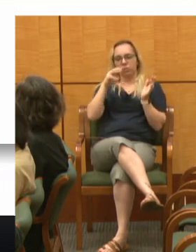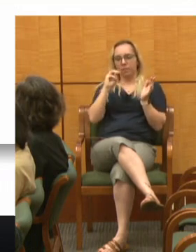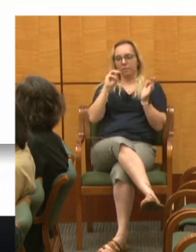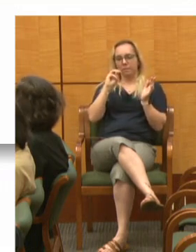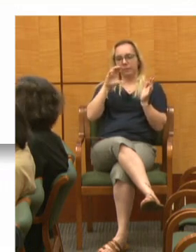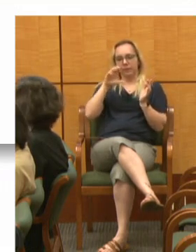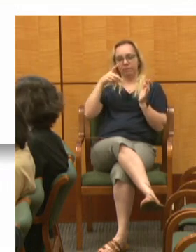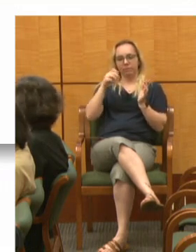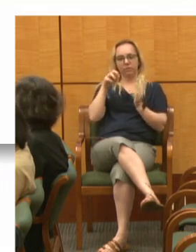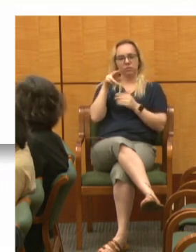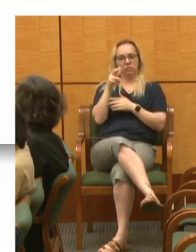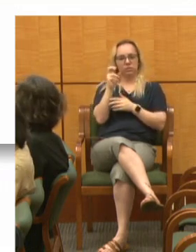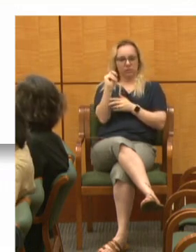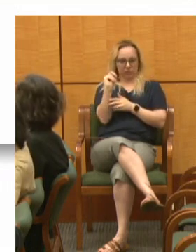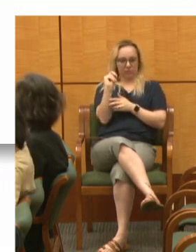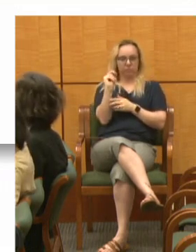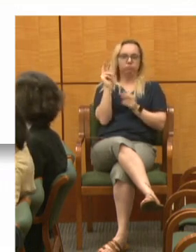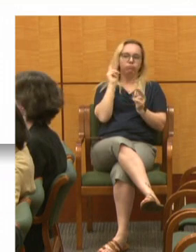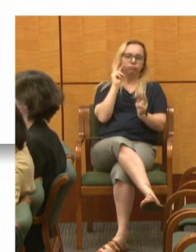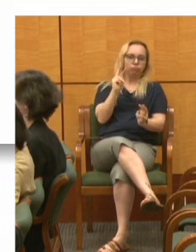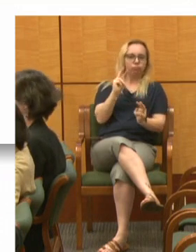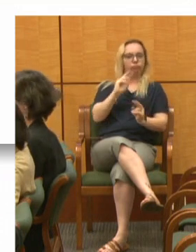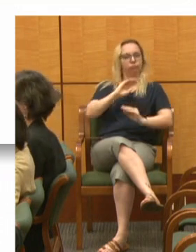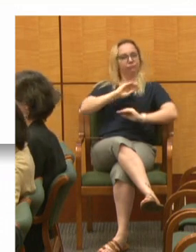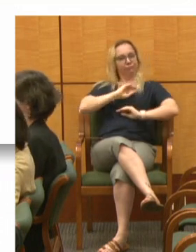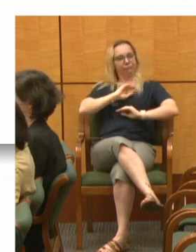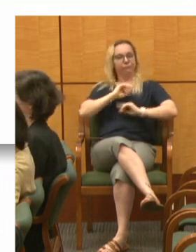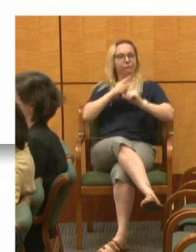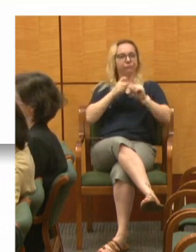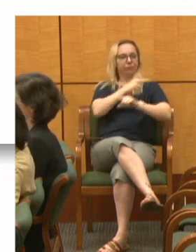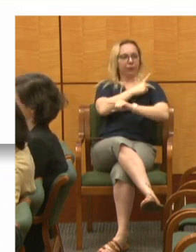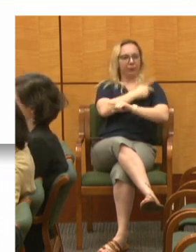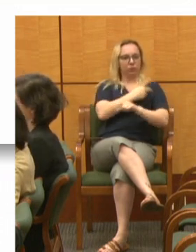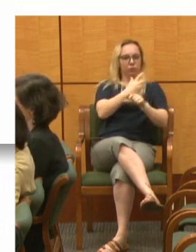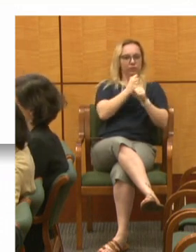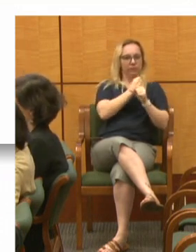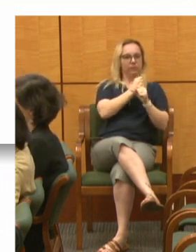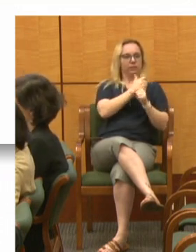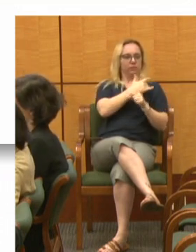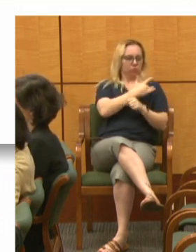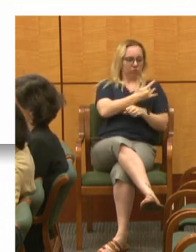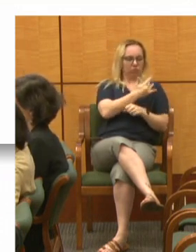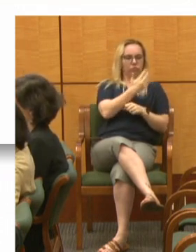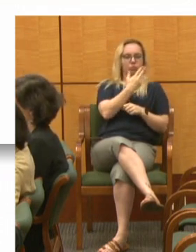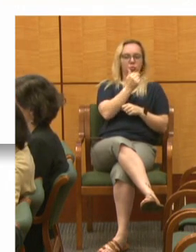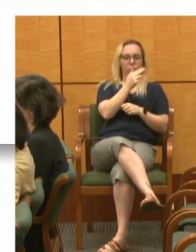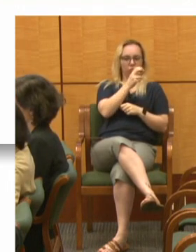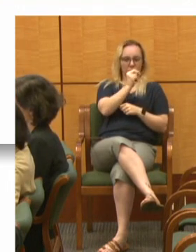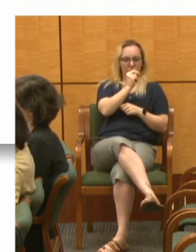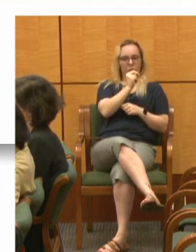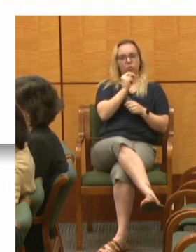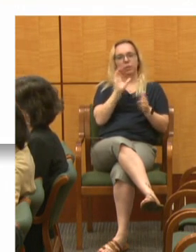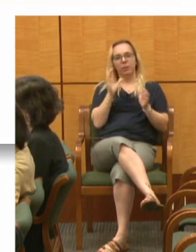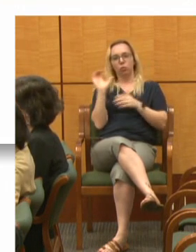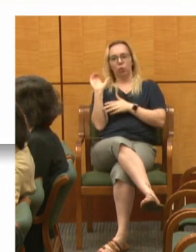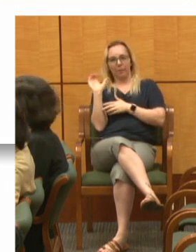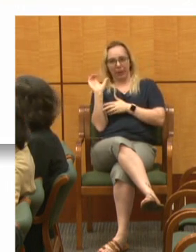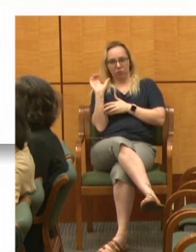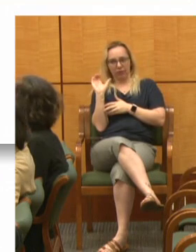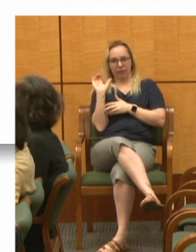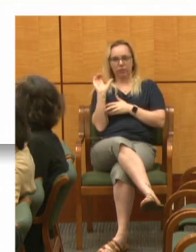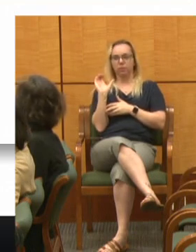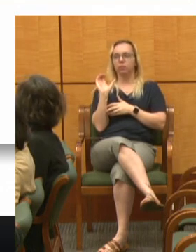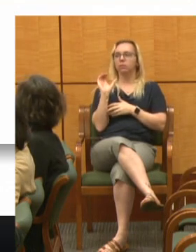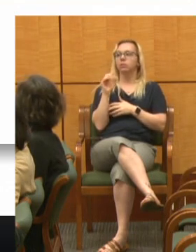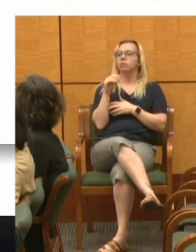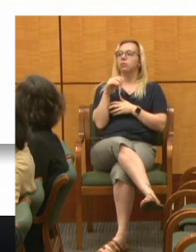clinical outcomes and patient satisfaction for patients who were receiving traditional hormone therapy versus compounded therapy, and you can see that the